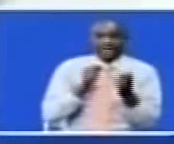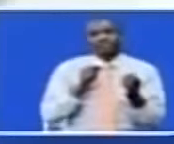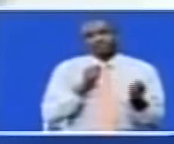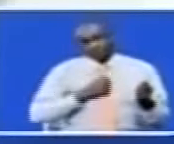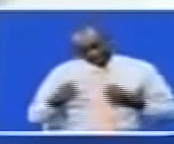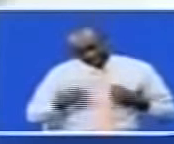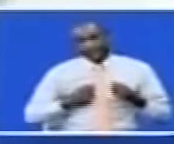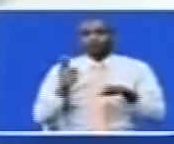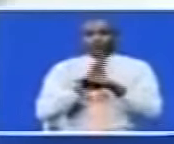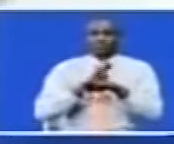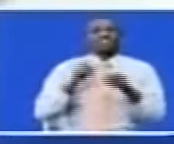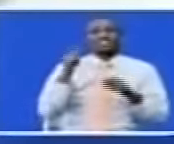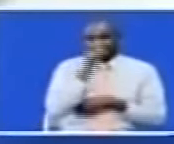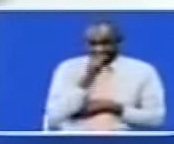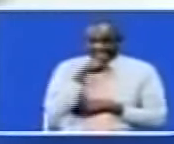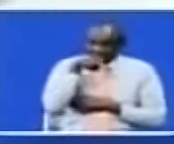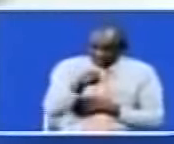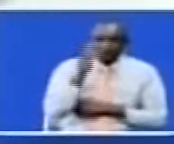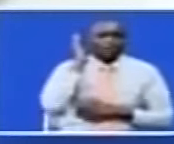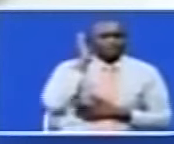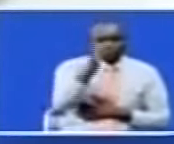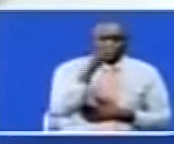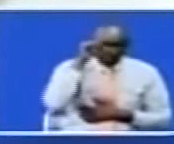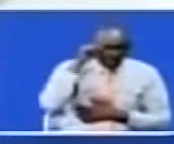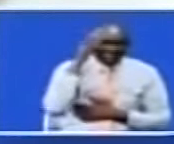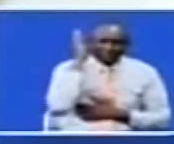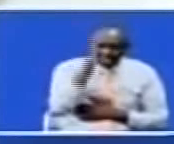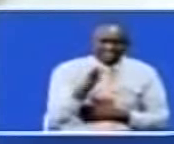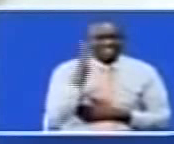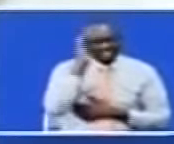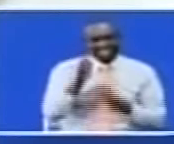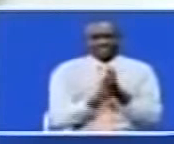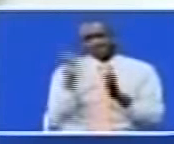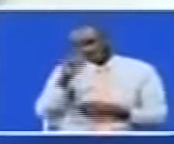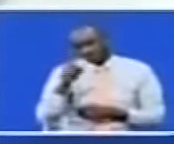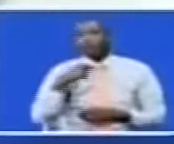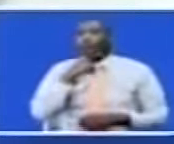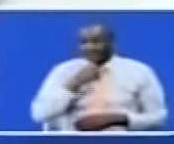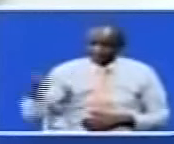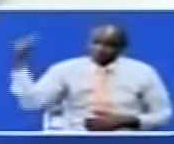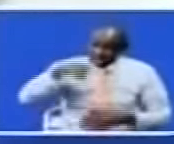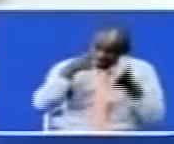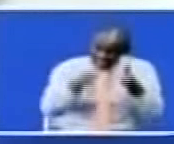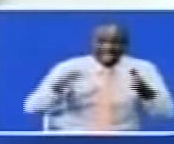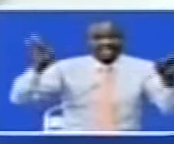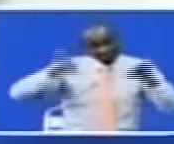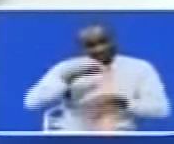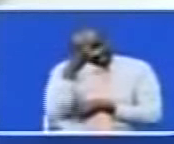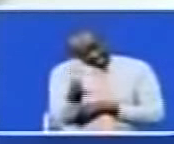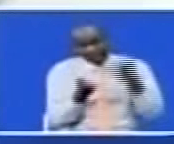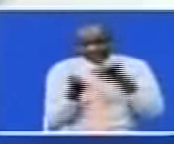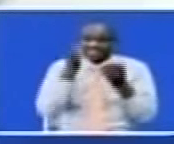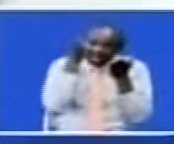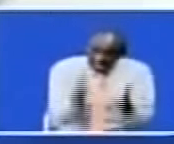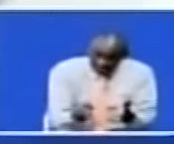Burundi, Tanzania, have no business going all the way to Mombasa or Nairobi. We want to give them the opportunity right here in the North Rift. They can do their business